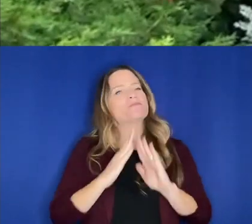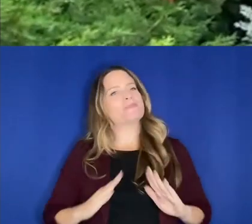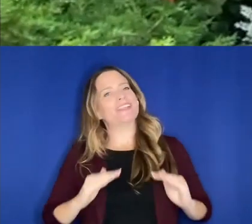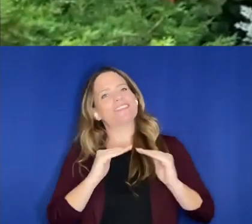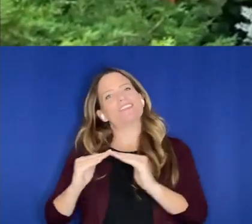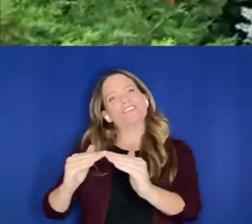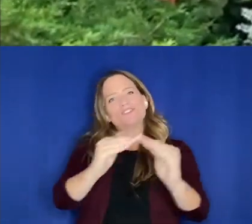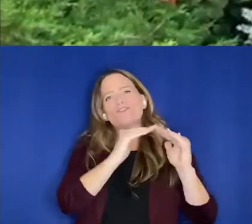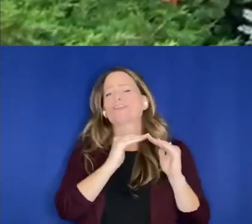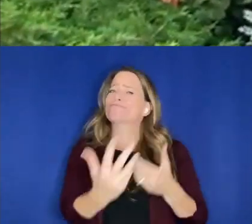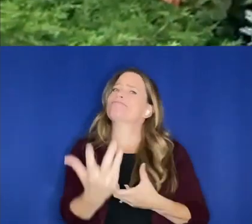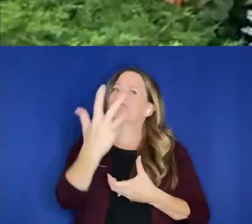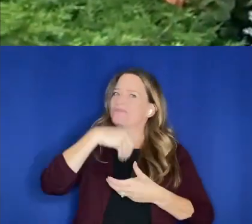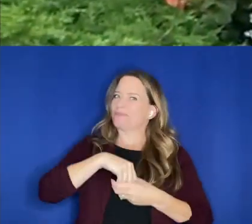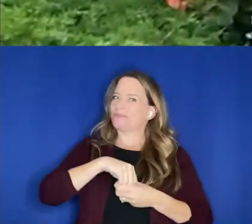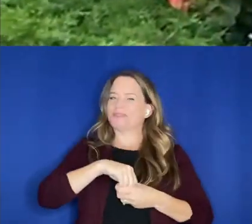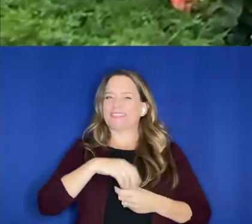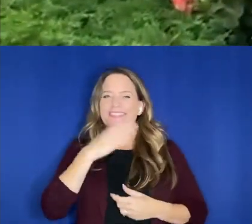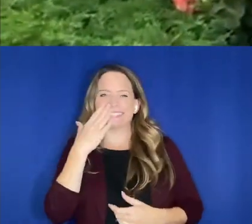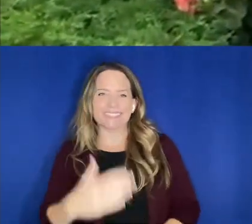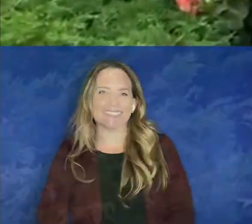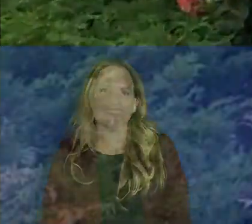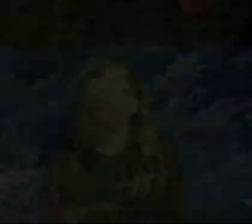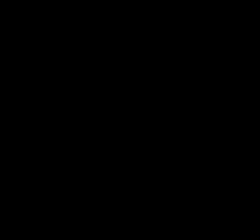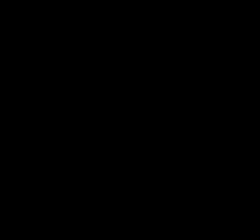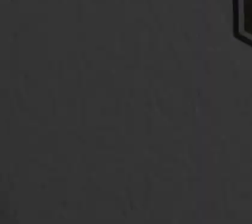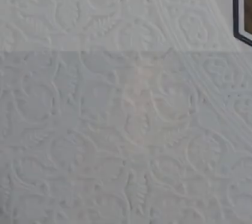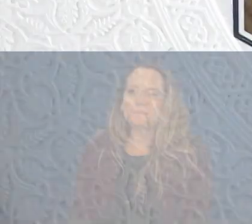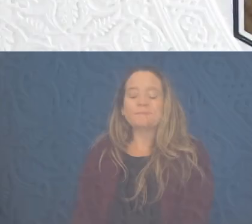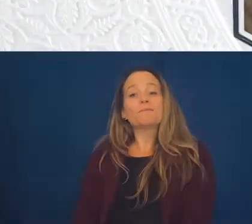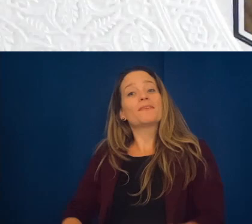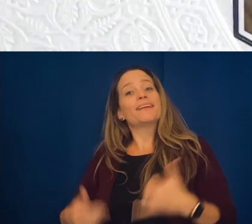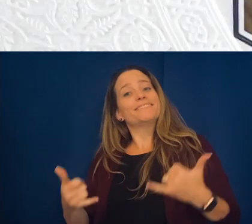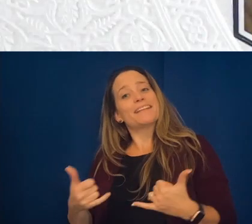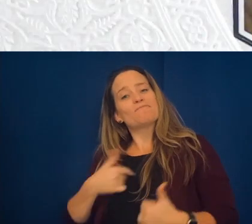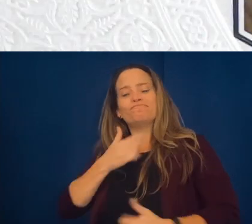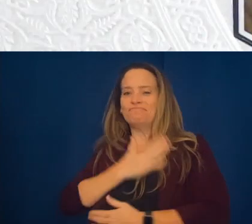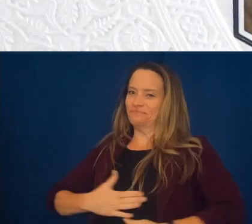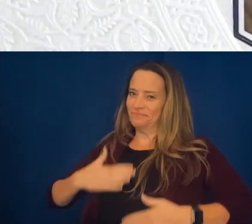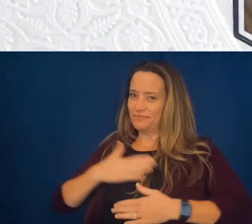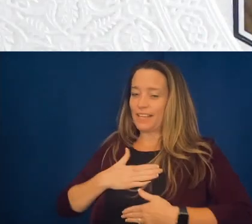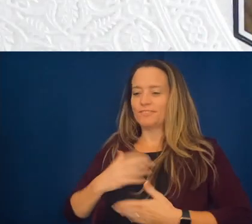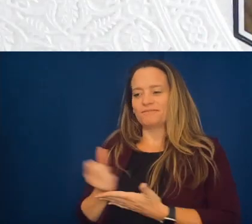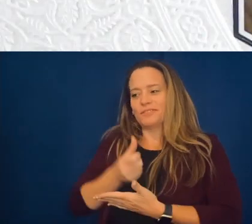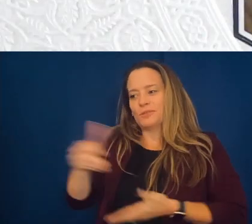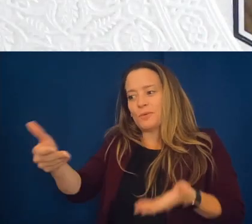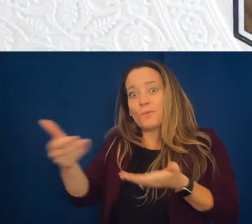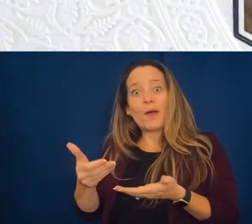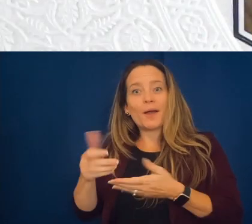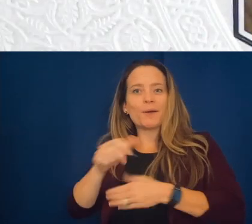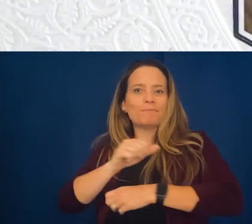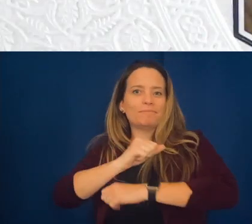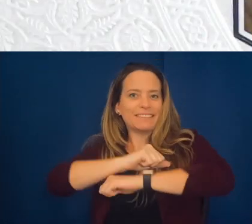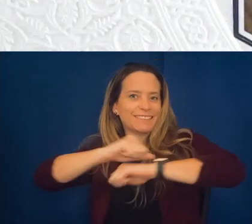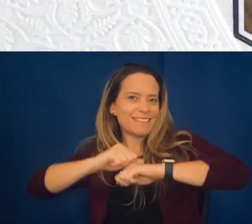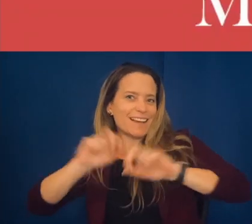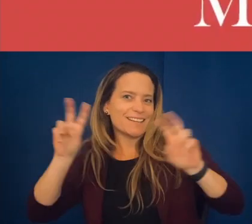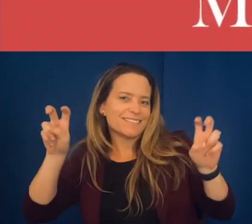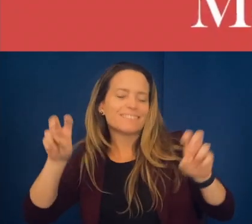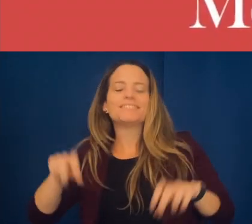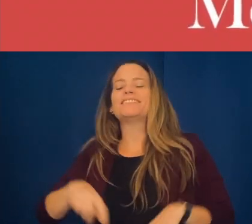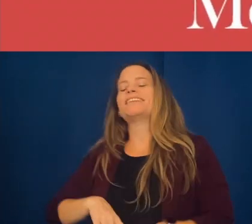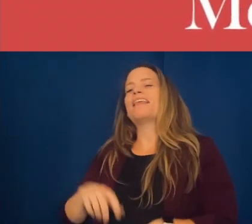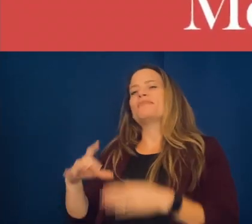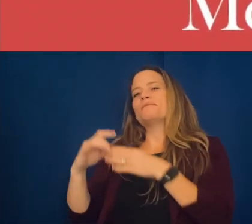peace, justice, and inclusion. Kushi Ali Mubarak. It is now my distinct pleasure to welcome to the virtual stage